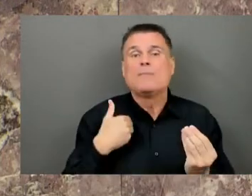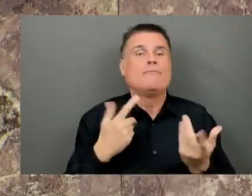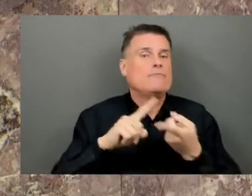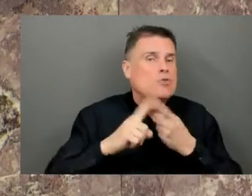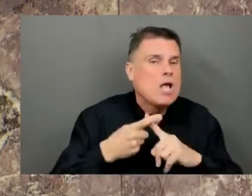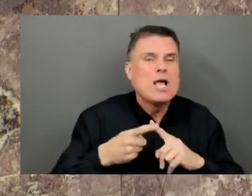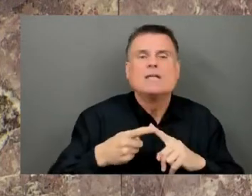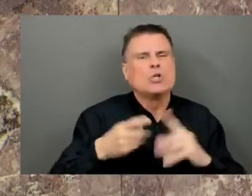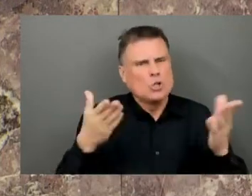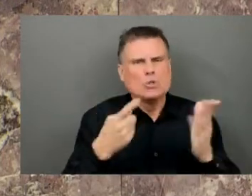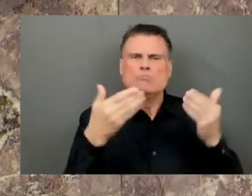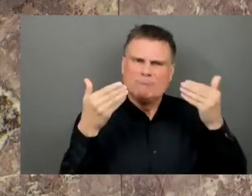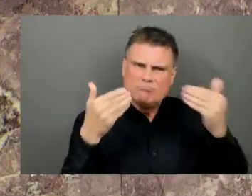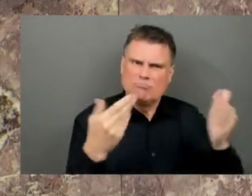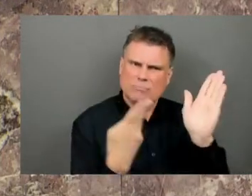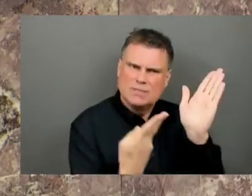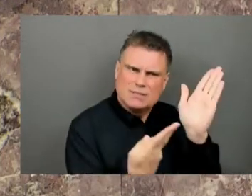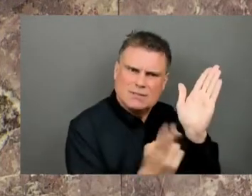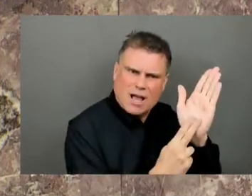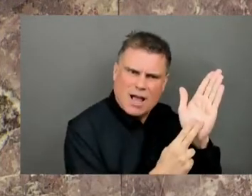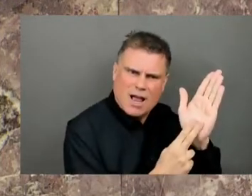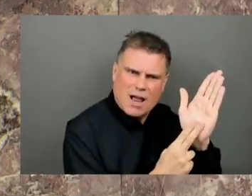transplant.bc.ca. Thank you.